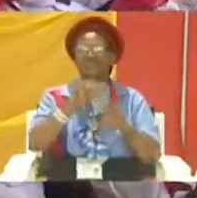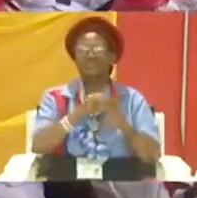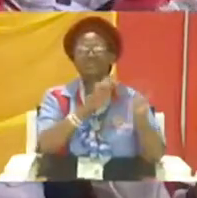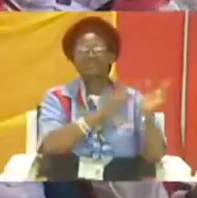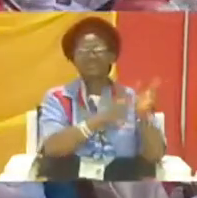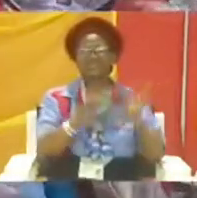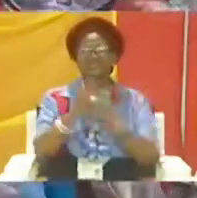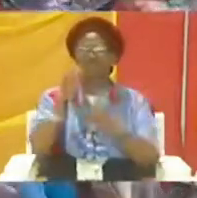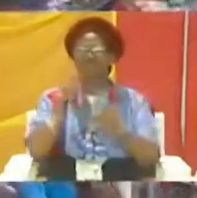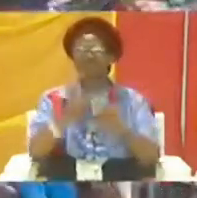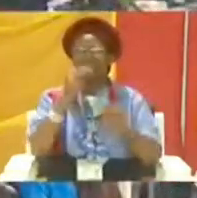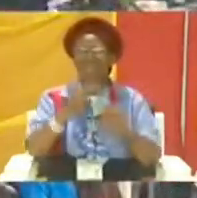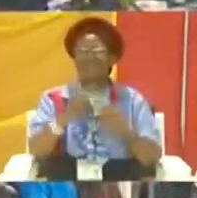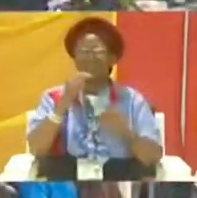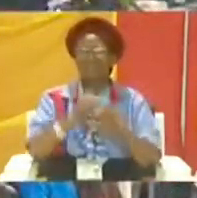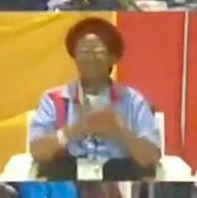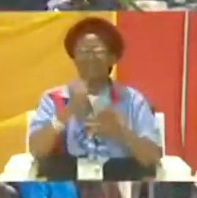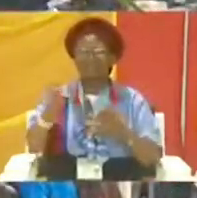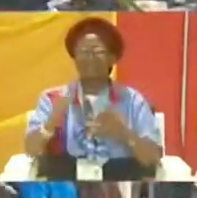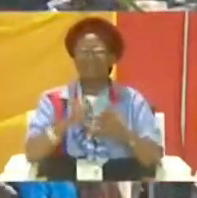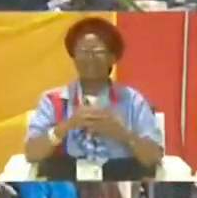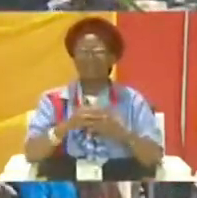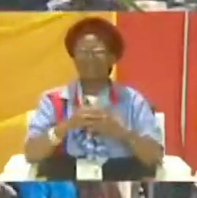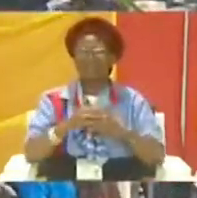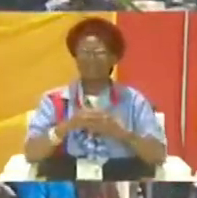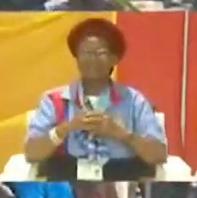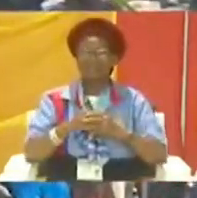now. And